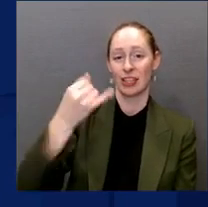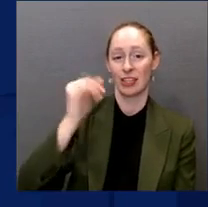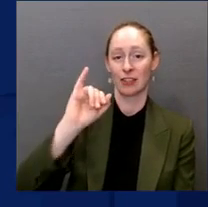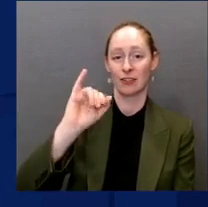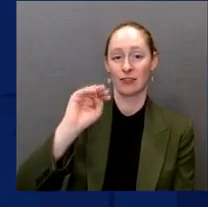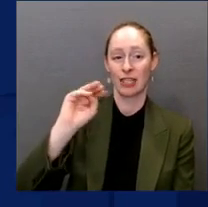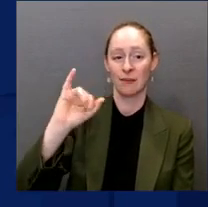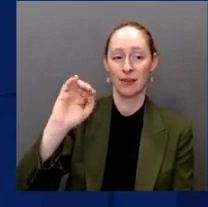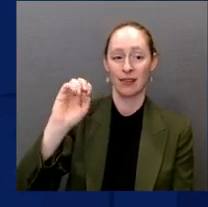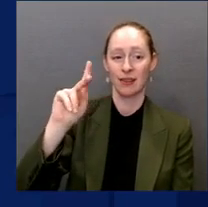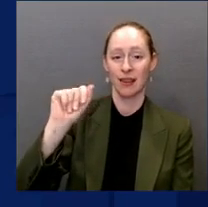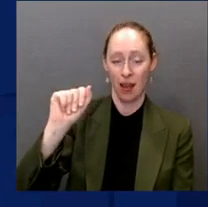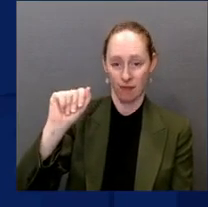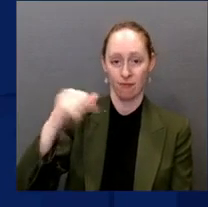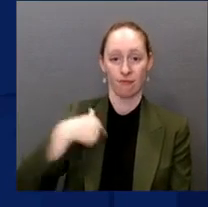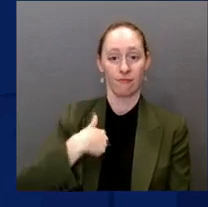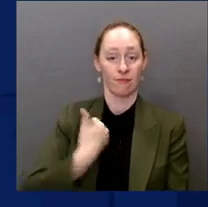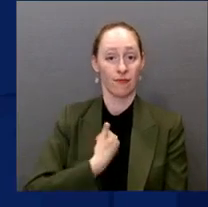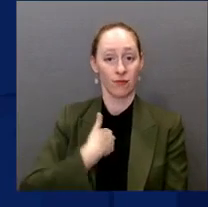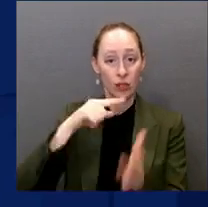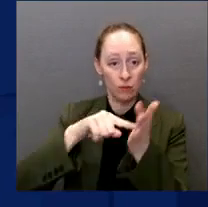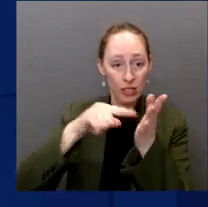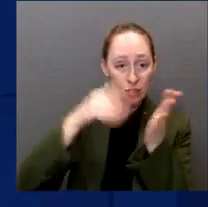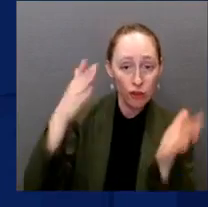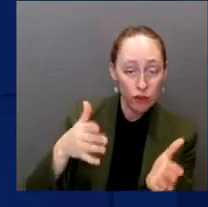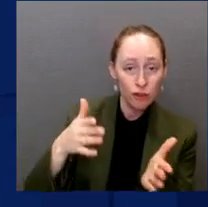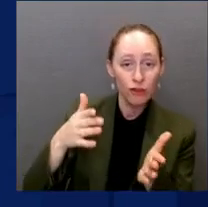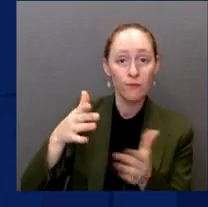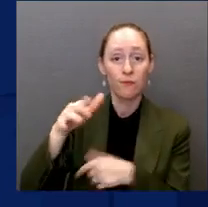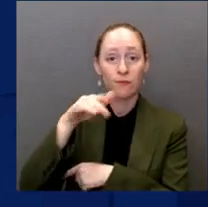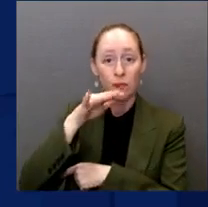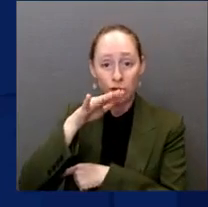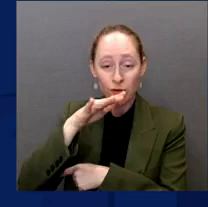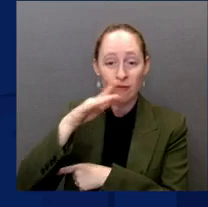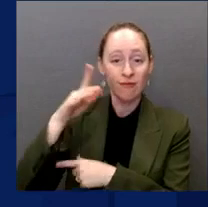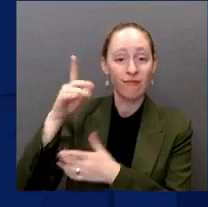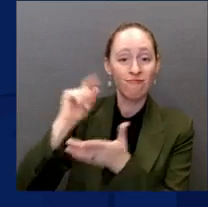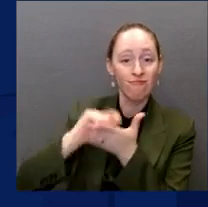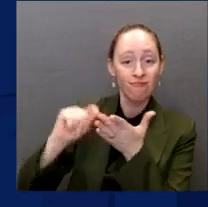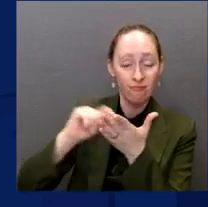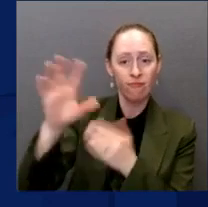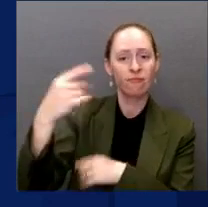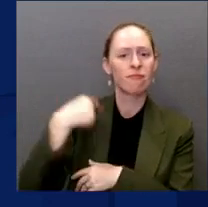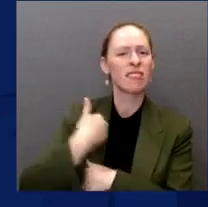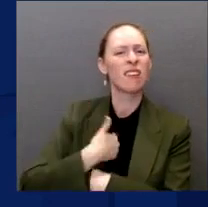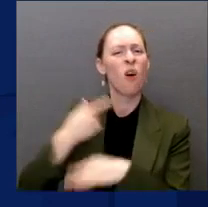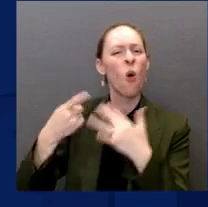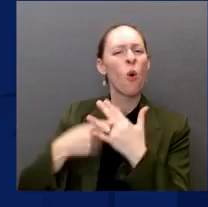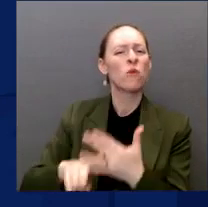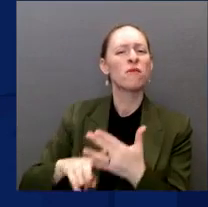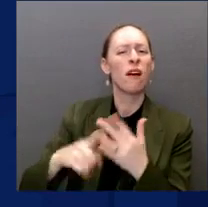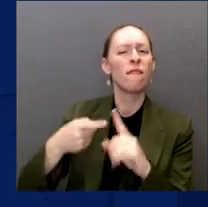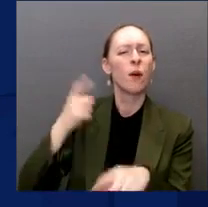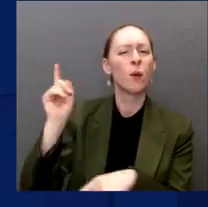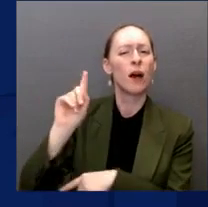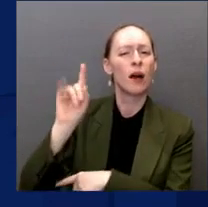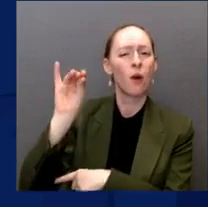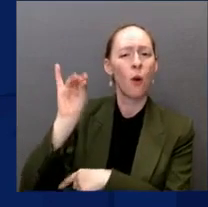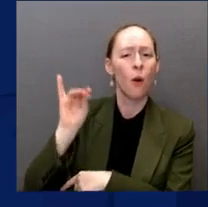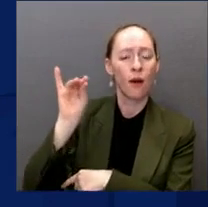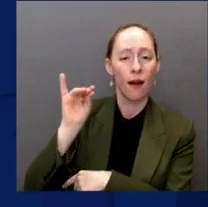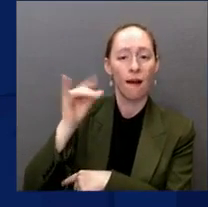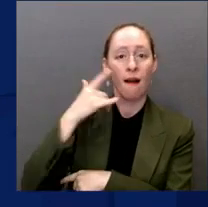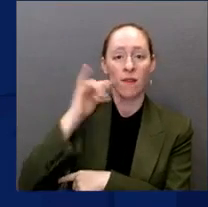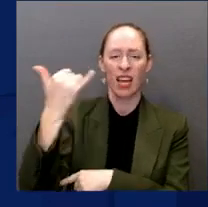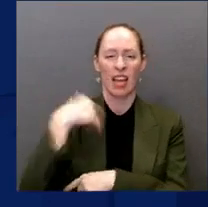California, but currently living in Houston, Texas. As a child, I experienced firsthand the impacts of